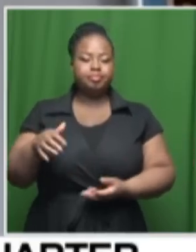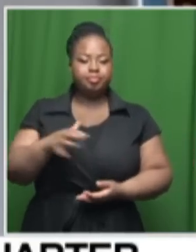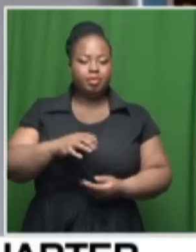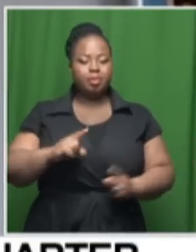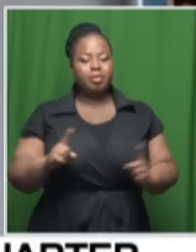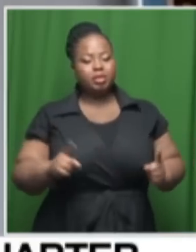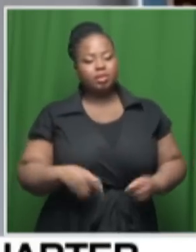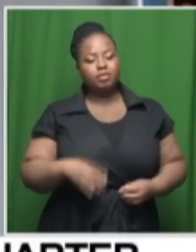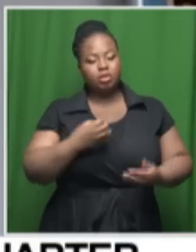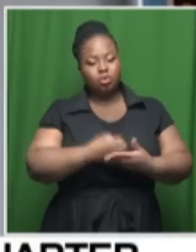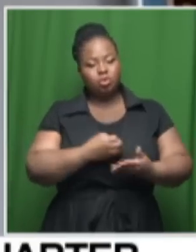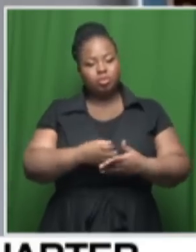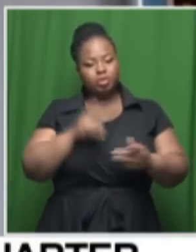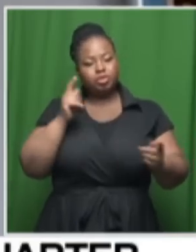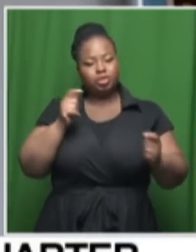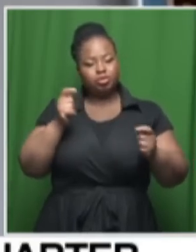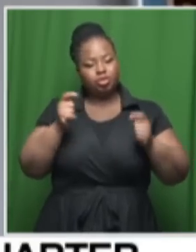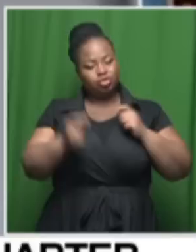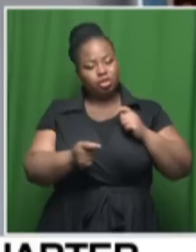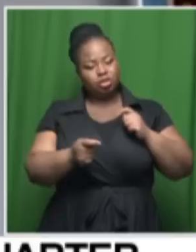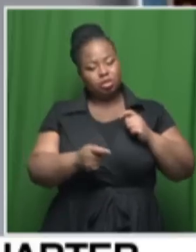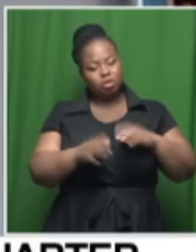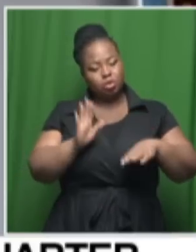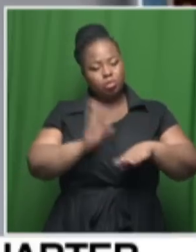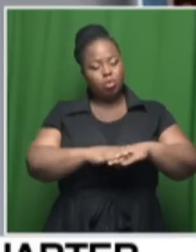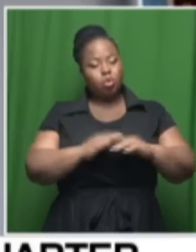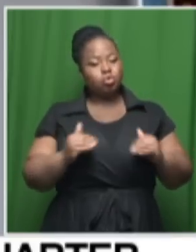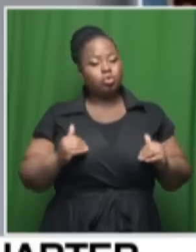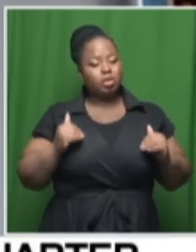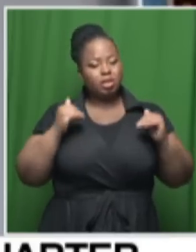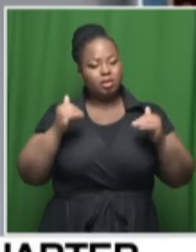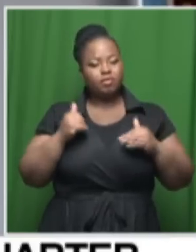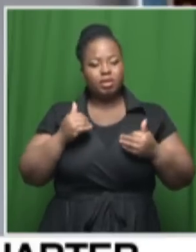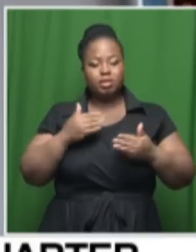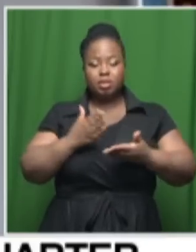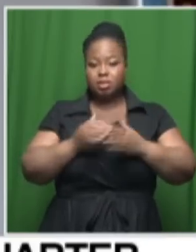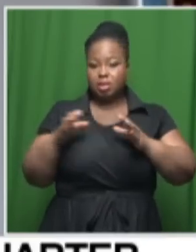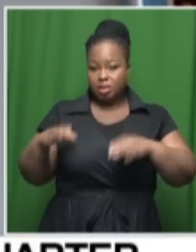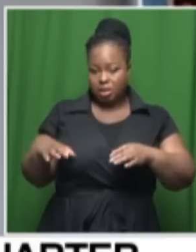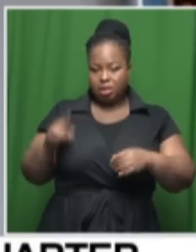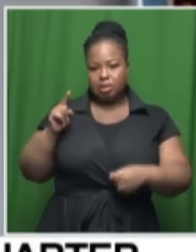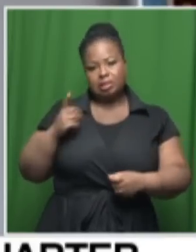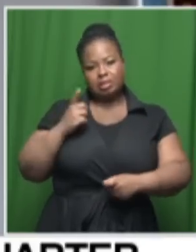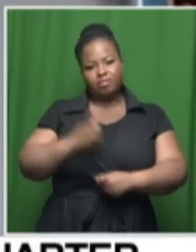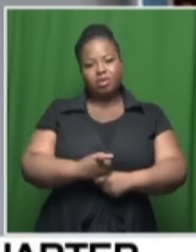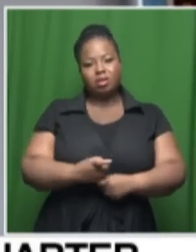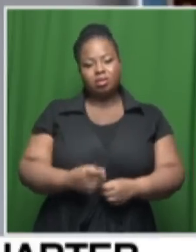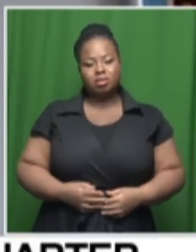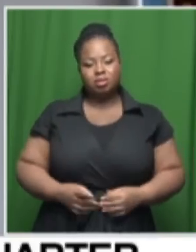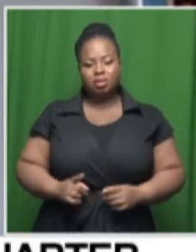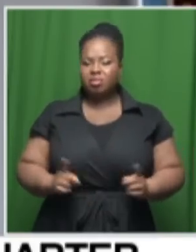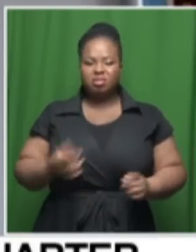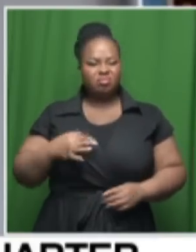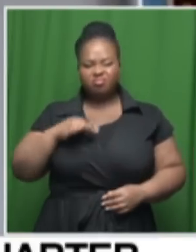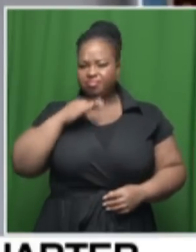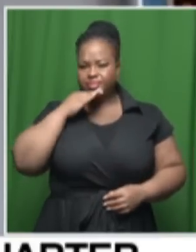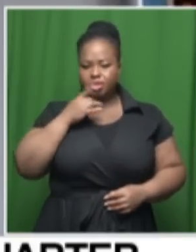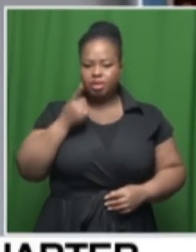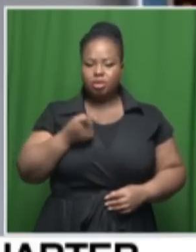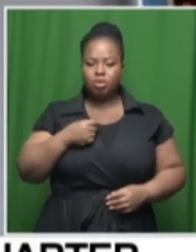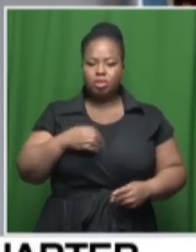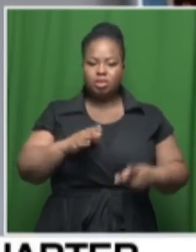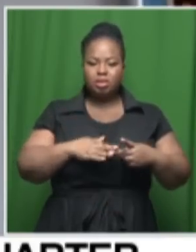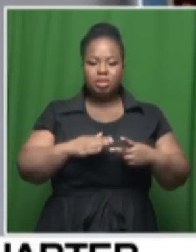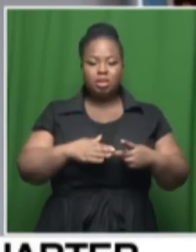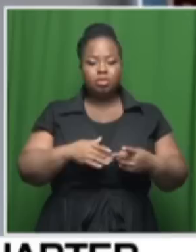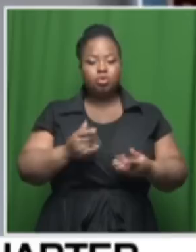are evolving and changing and moving more to the advanced sectors of the economy, and that's quite difficult to capture. But it doesn't mean that the secondary sector